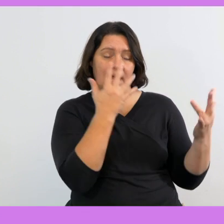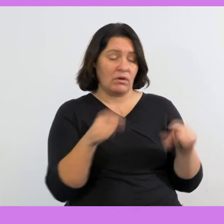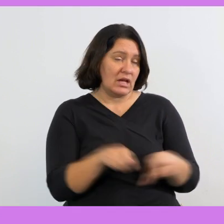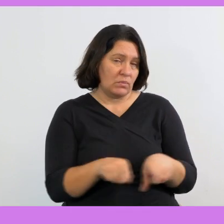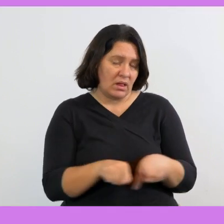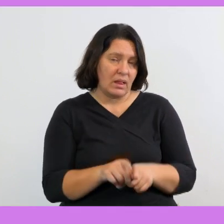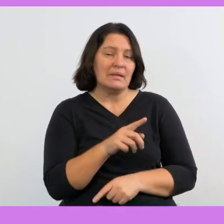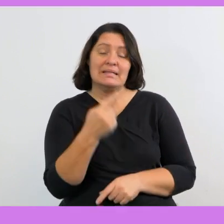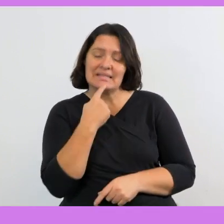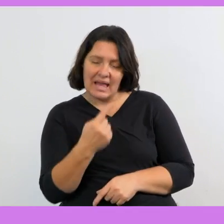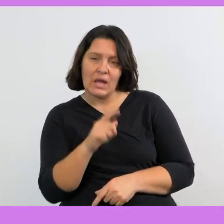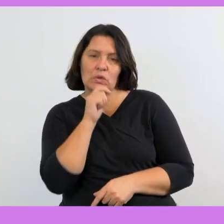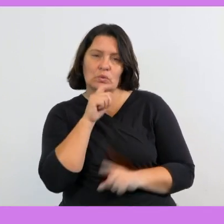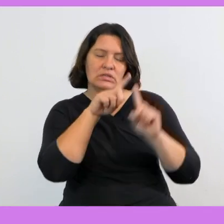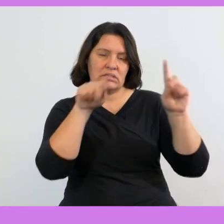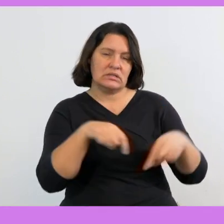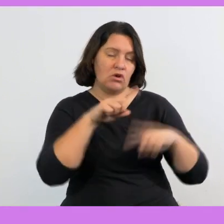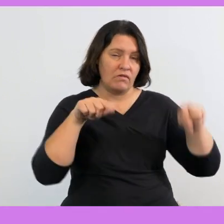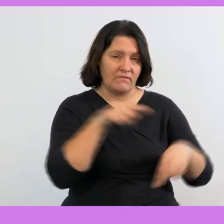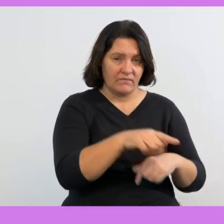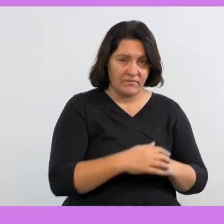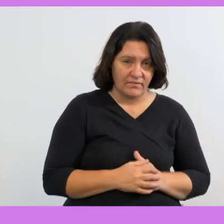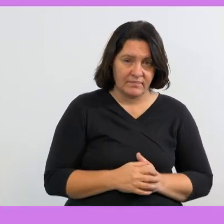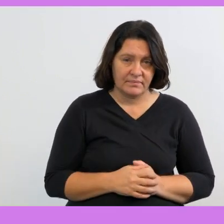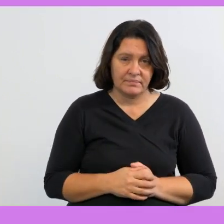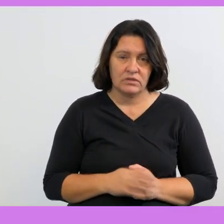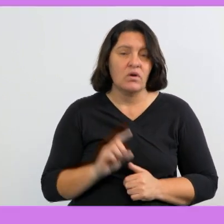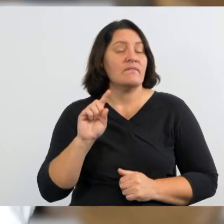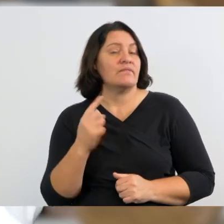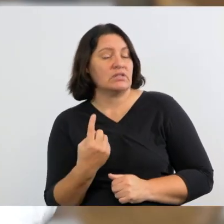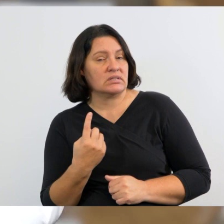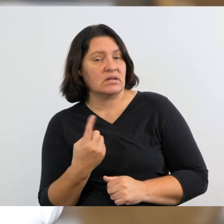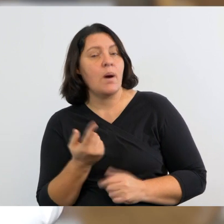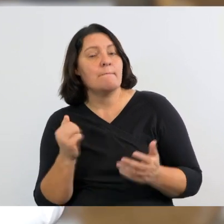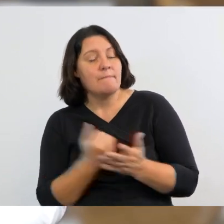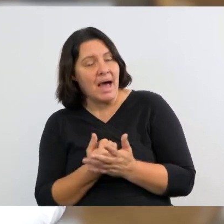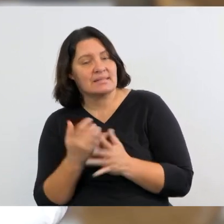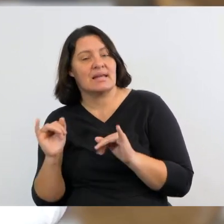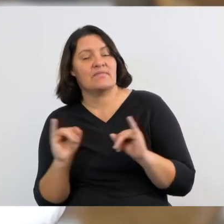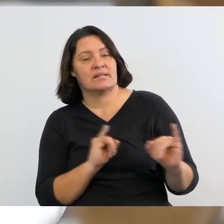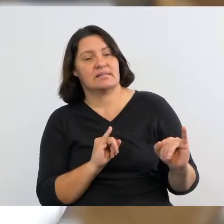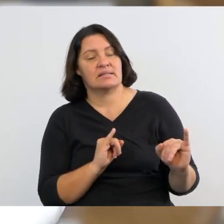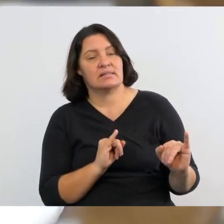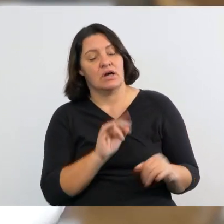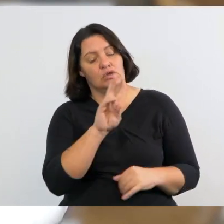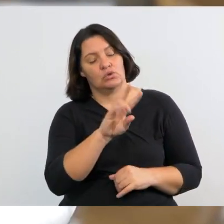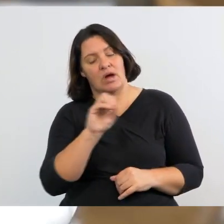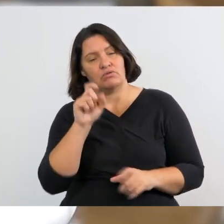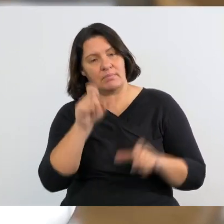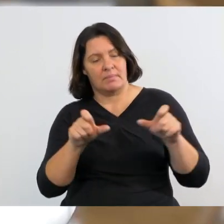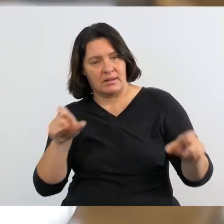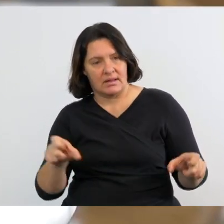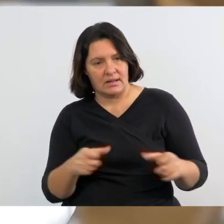specifically, use the graph now. Okay, remember we can use calculation as well, but we must use this time around the